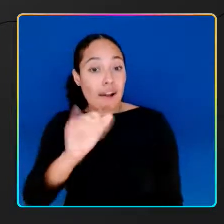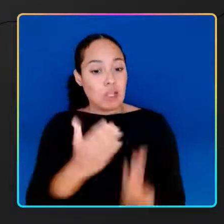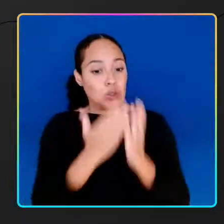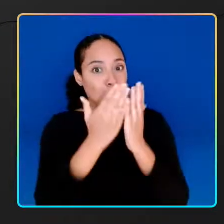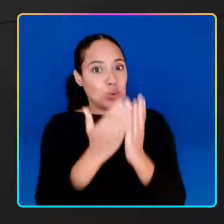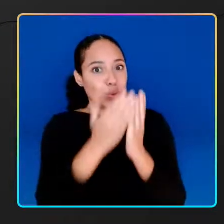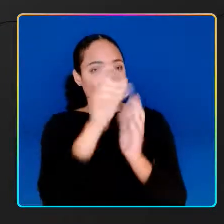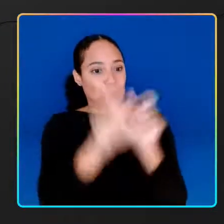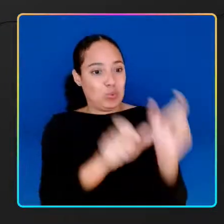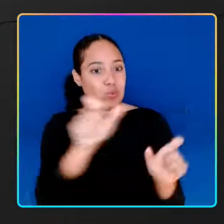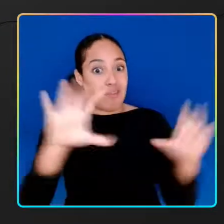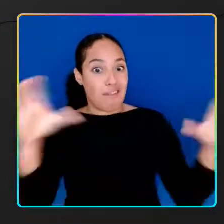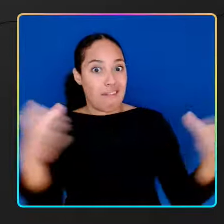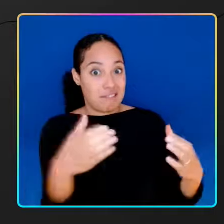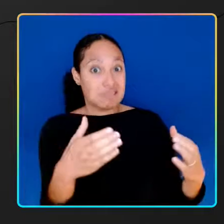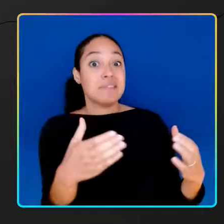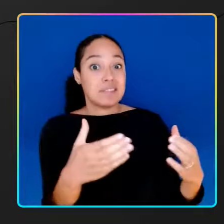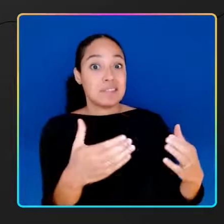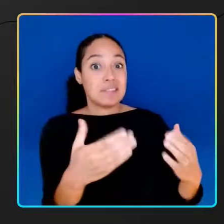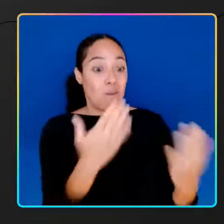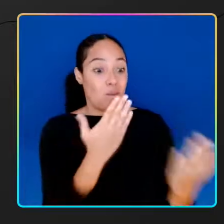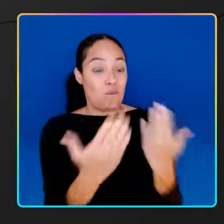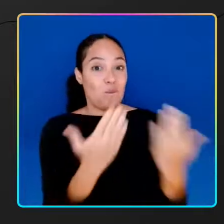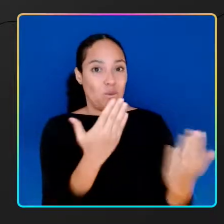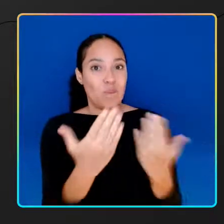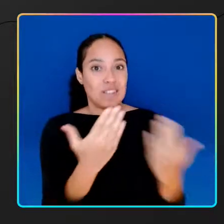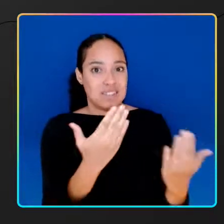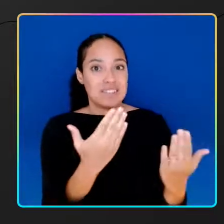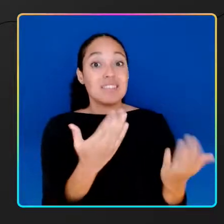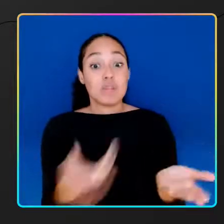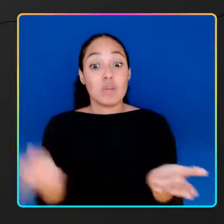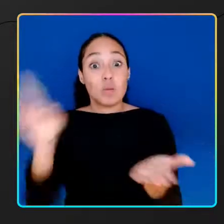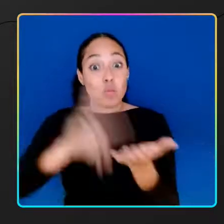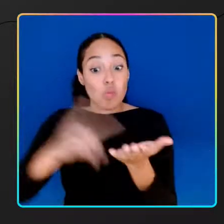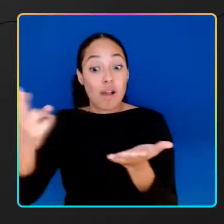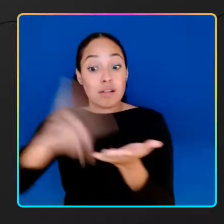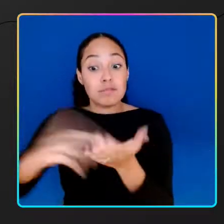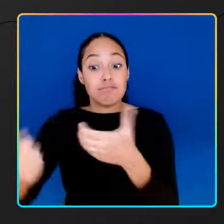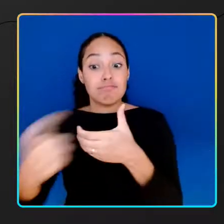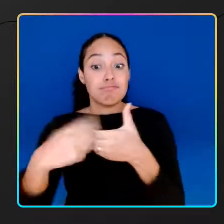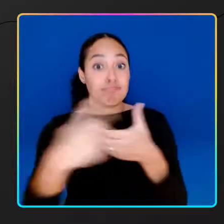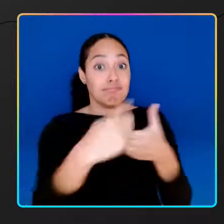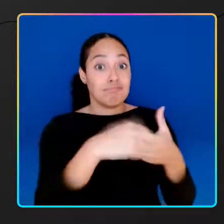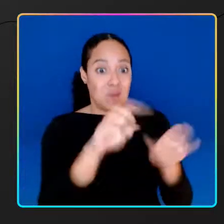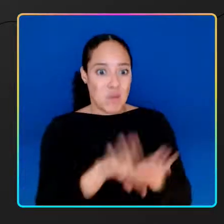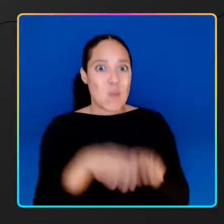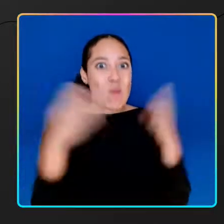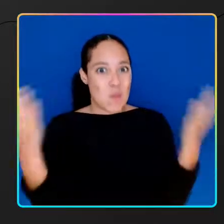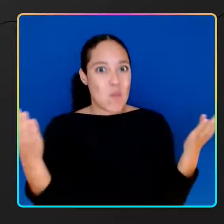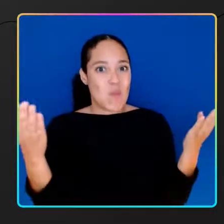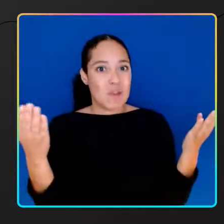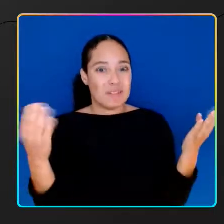is open. The schedule is there. Mm-hmm. We announced it 2 days ago. So that is on